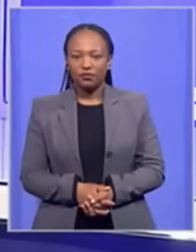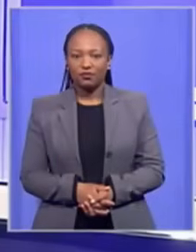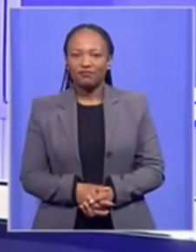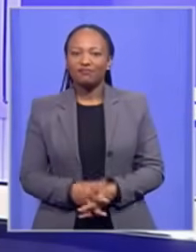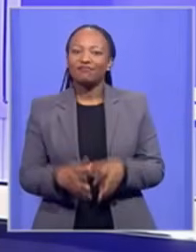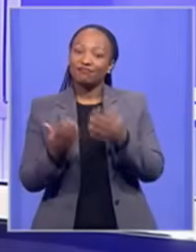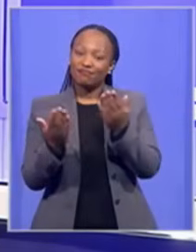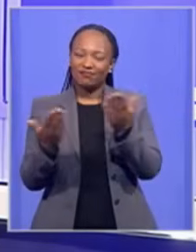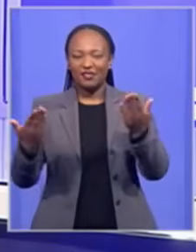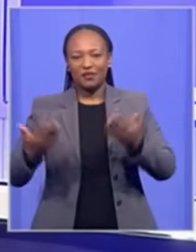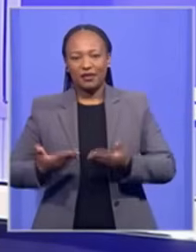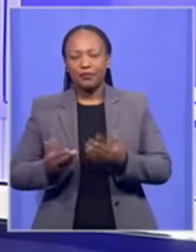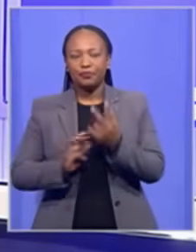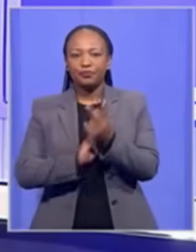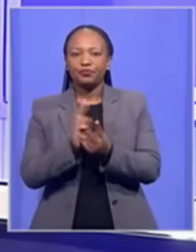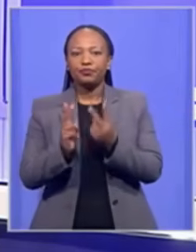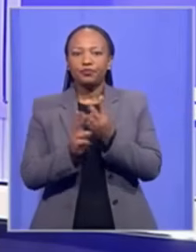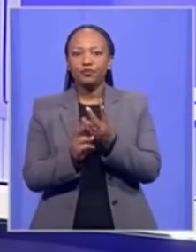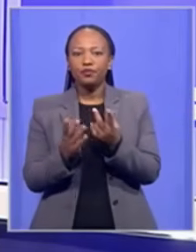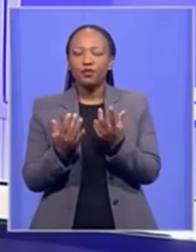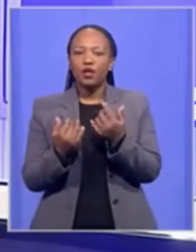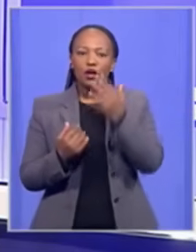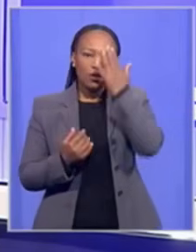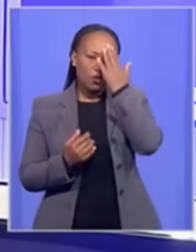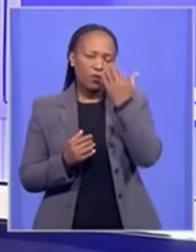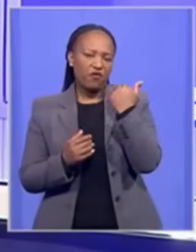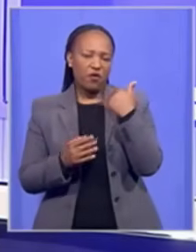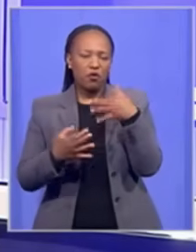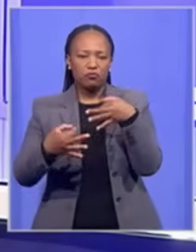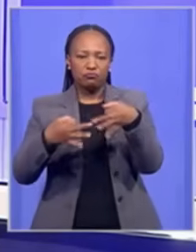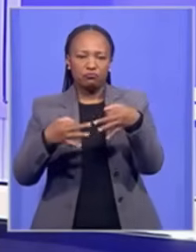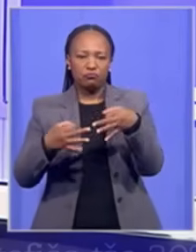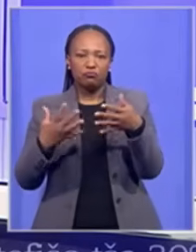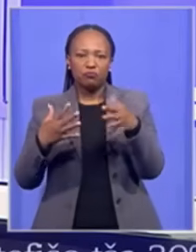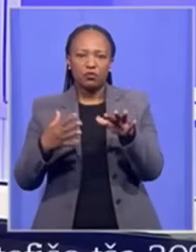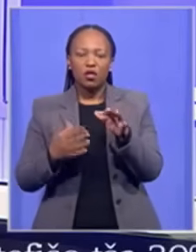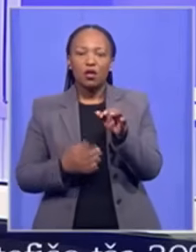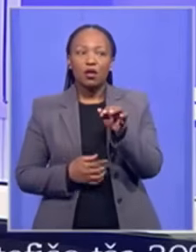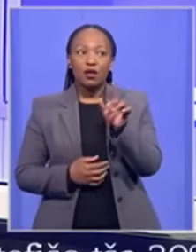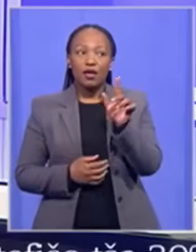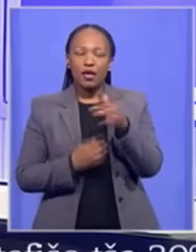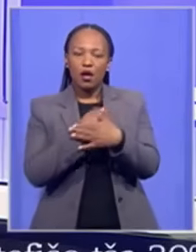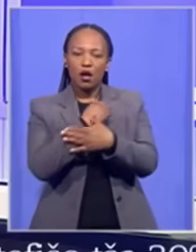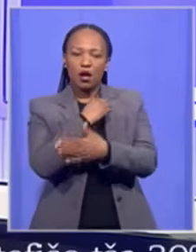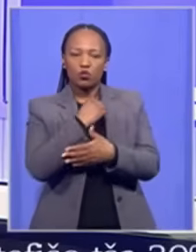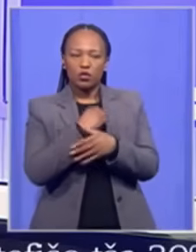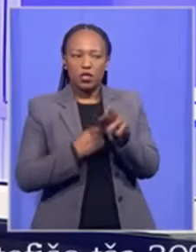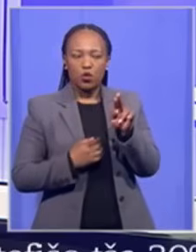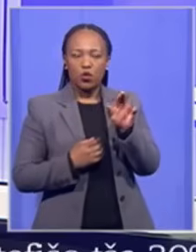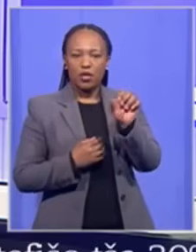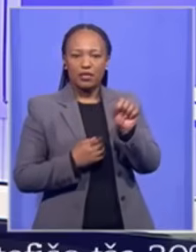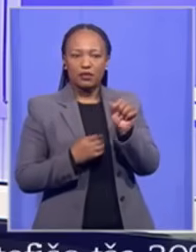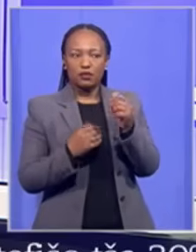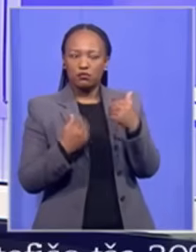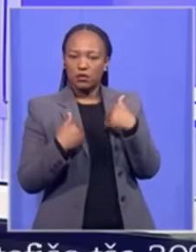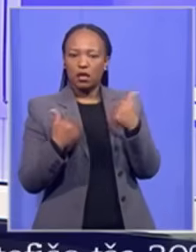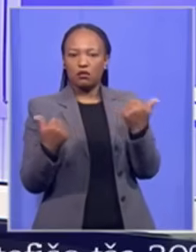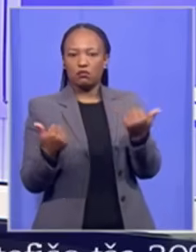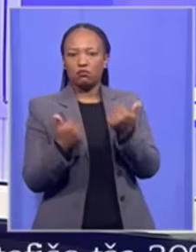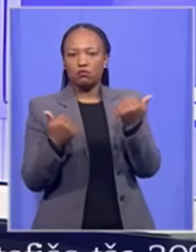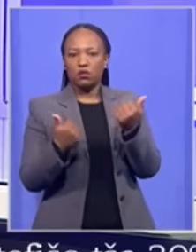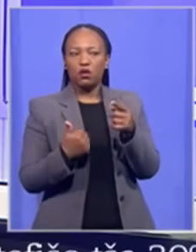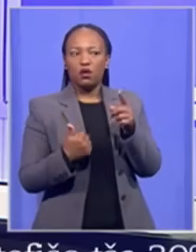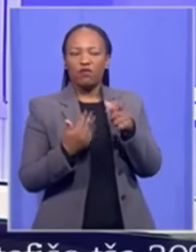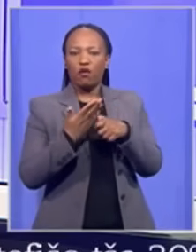Petšong re sa le amogela bjale ka ge le tseba re ile ra bolela peleng gore naga ya US e thomile ka ditifišo tša dinaga tše dingwe go